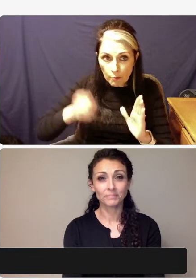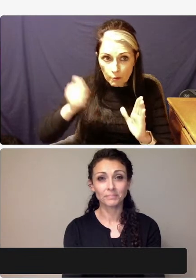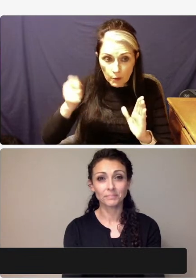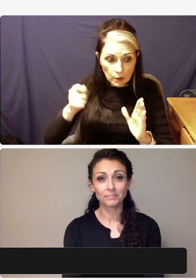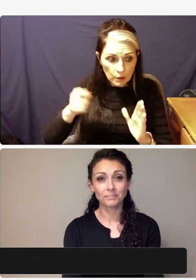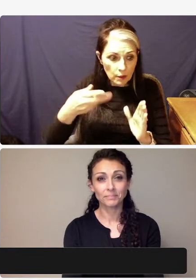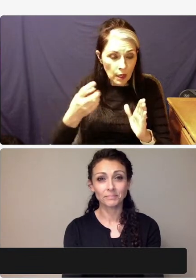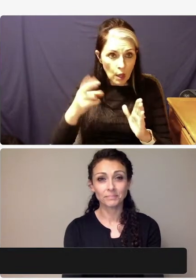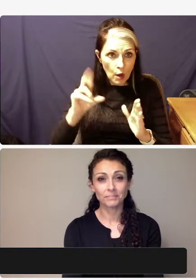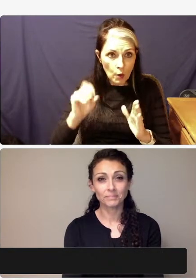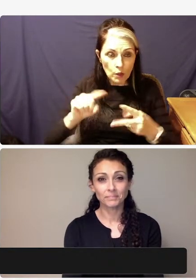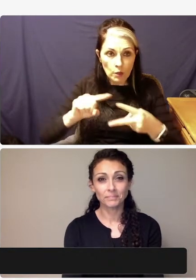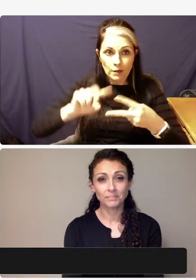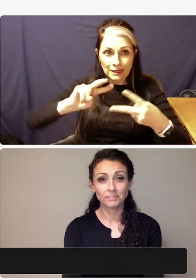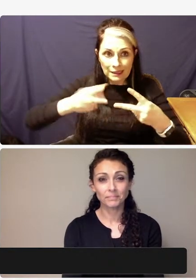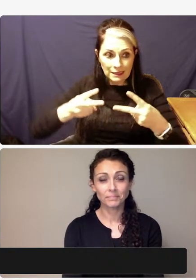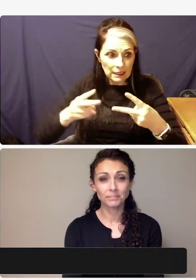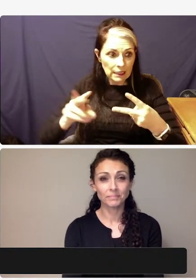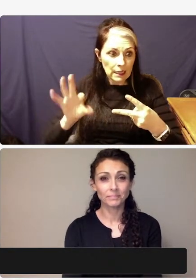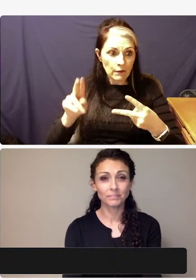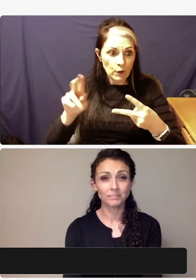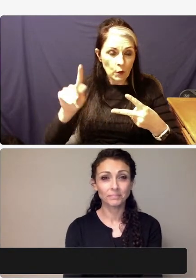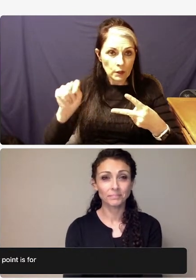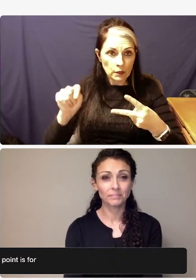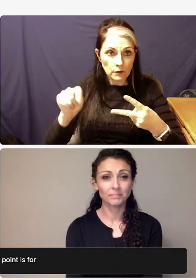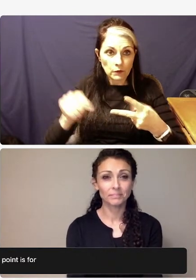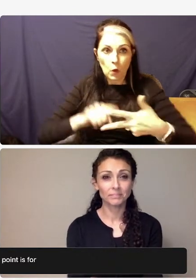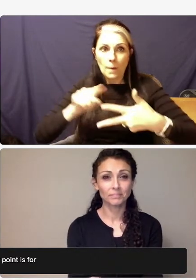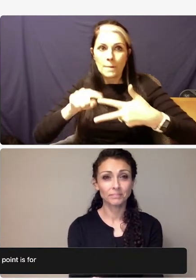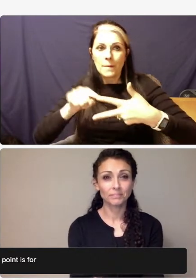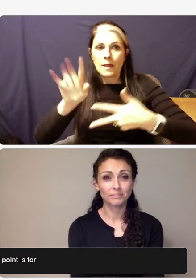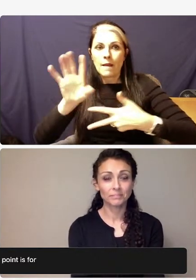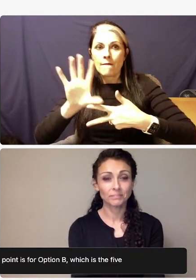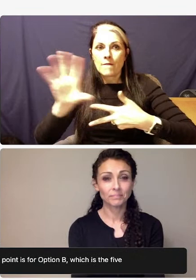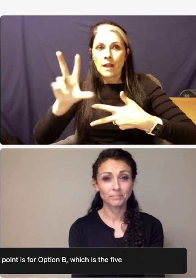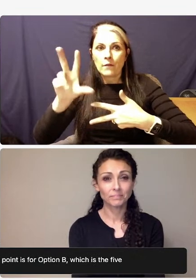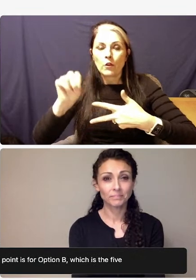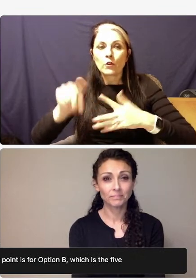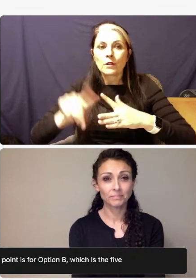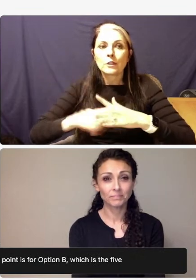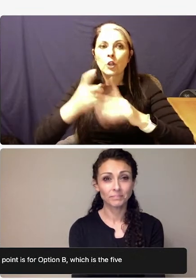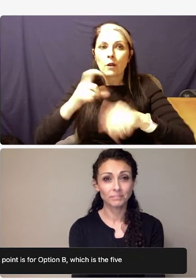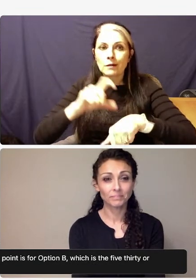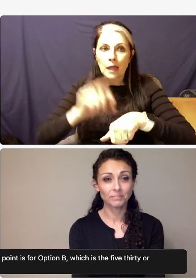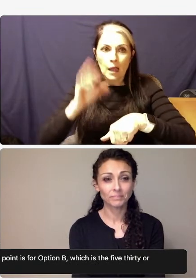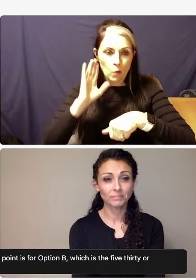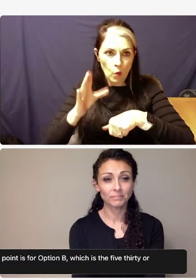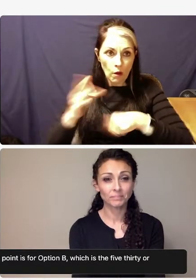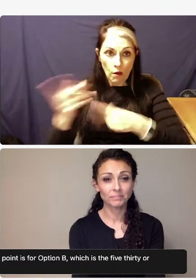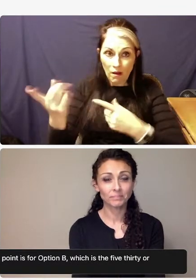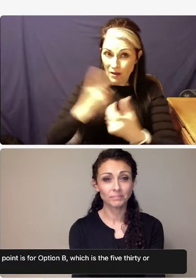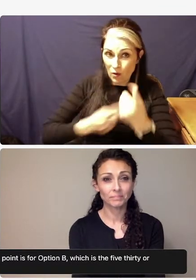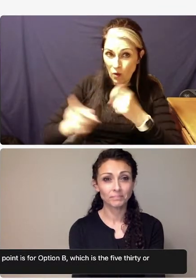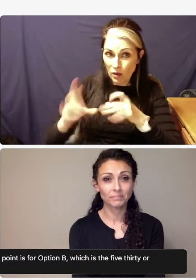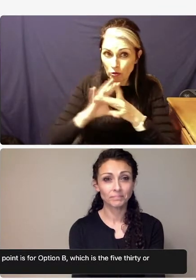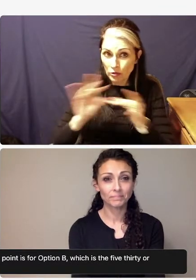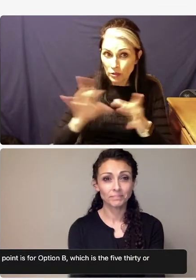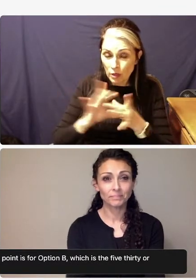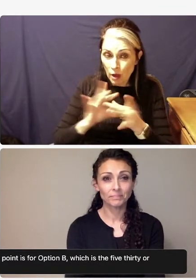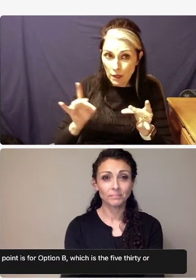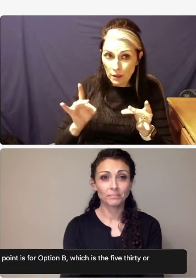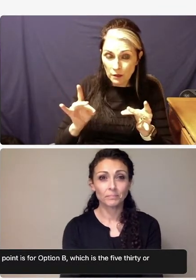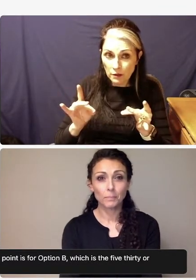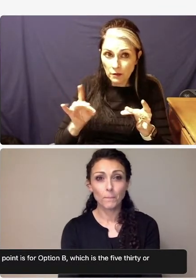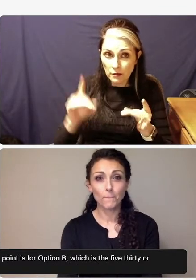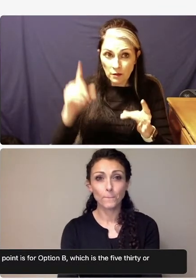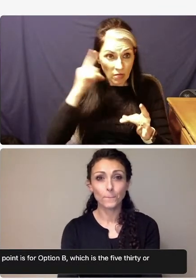haro second by board member fuentes for option b which is the 5 30 your current start time any questions comments uh thoughts on